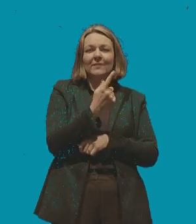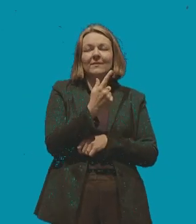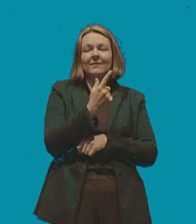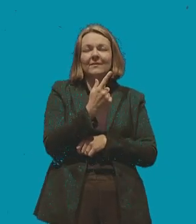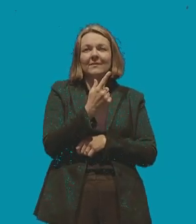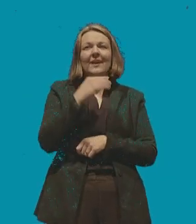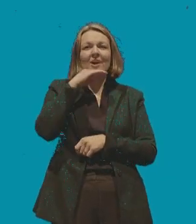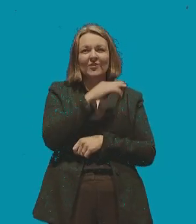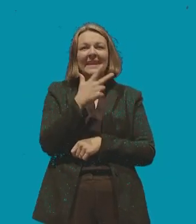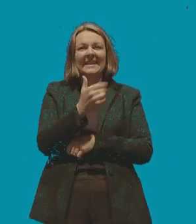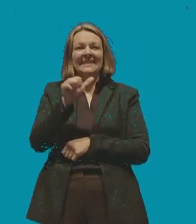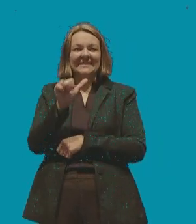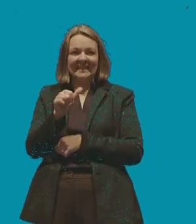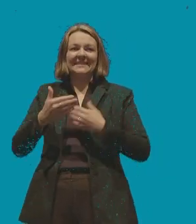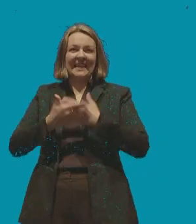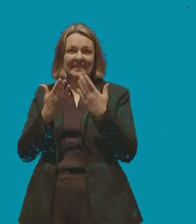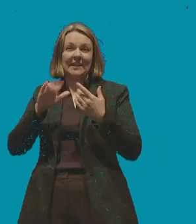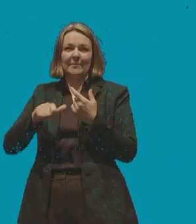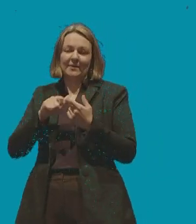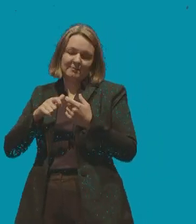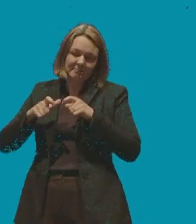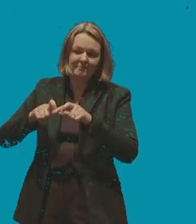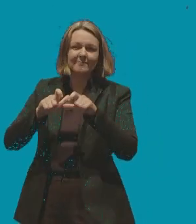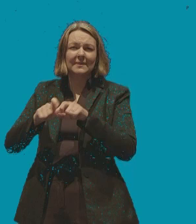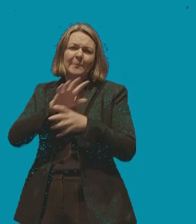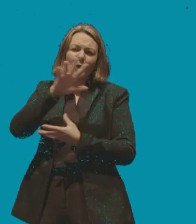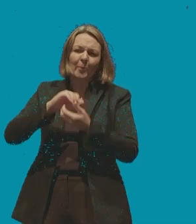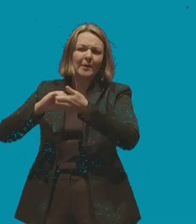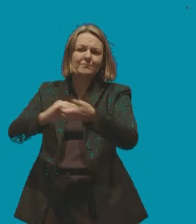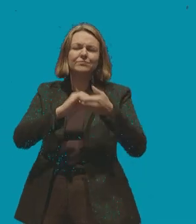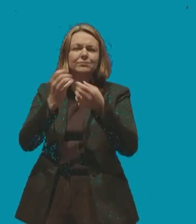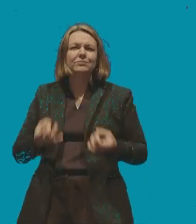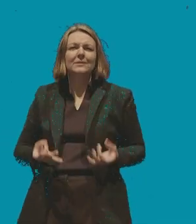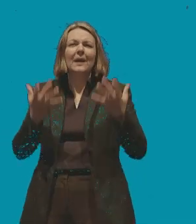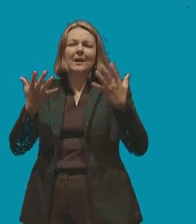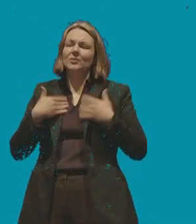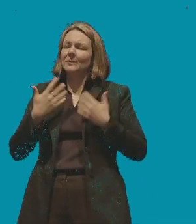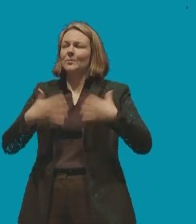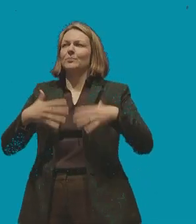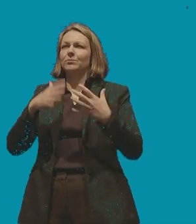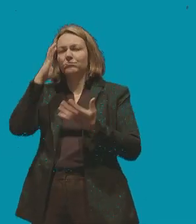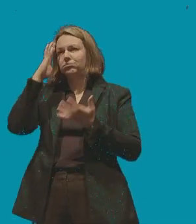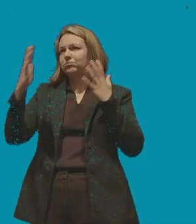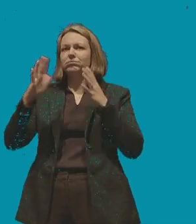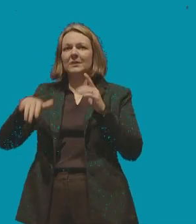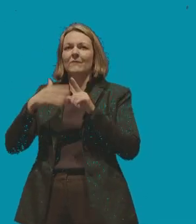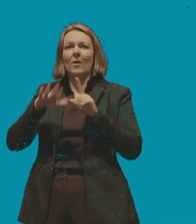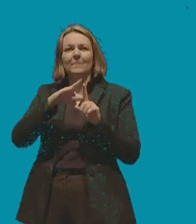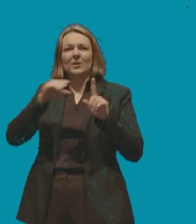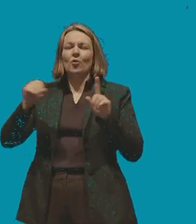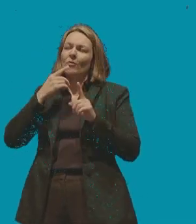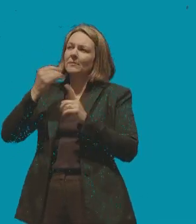in the second. It was this strategy of combined action which saw us draw unprecedented concessions from the Tory